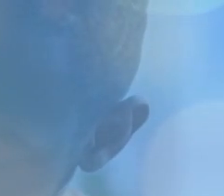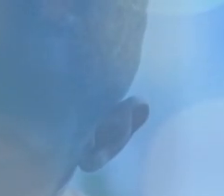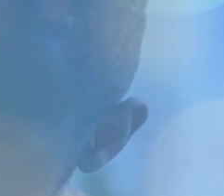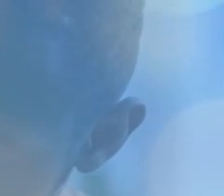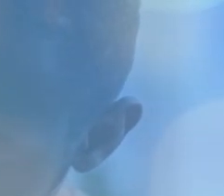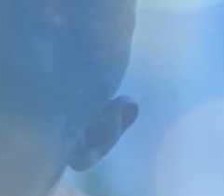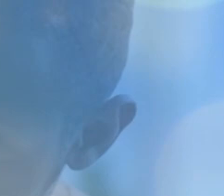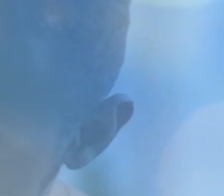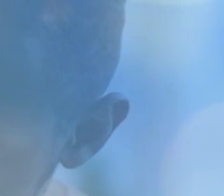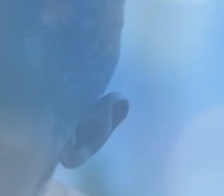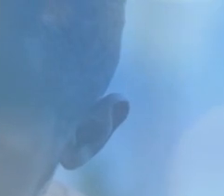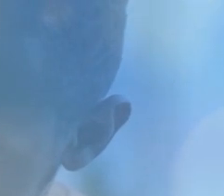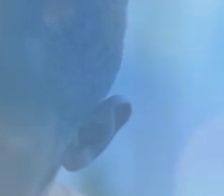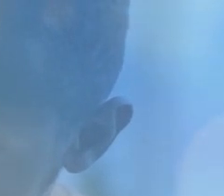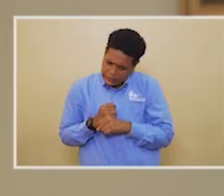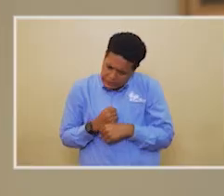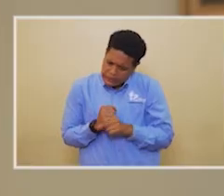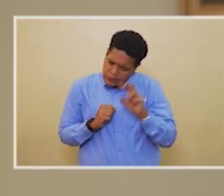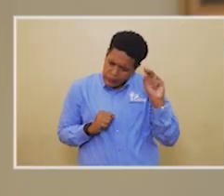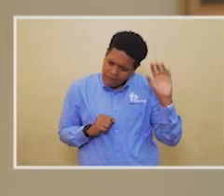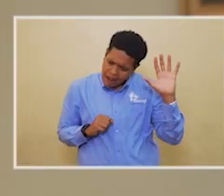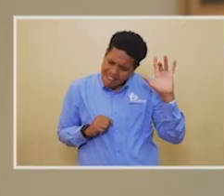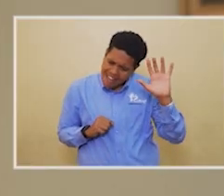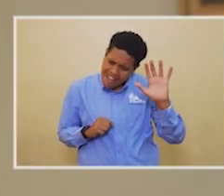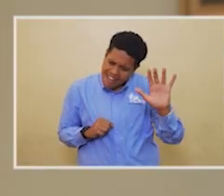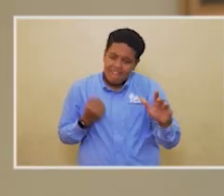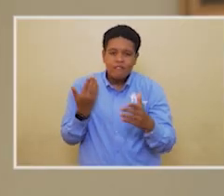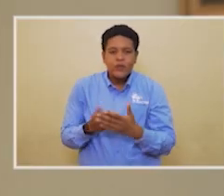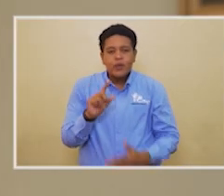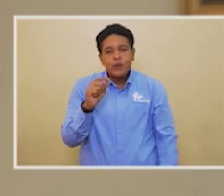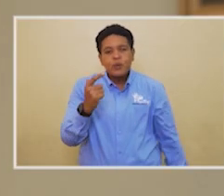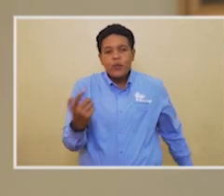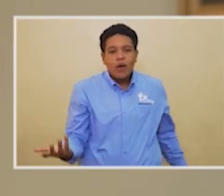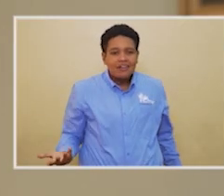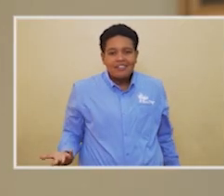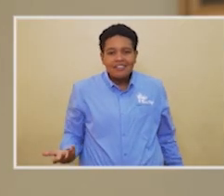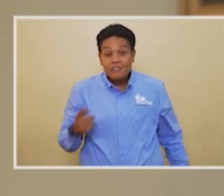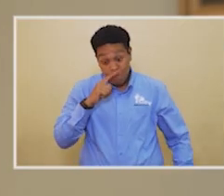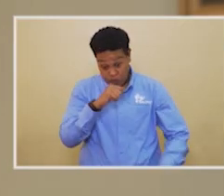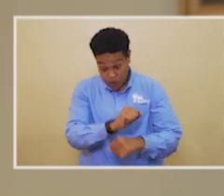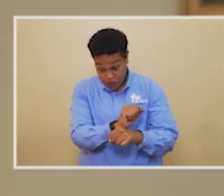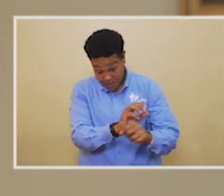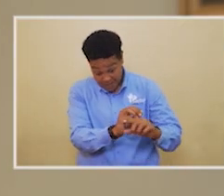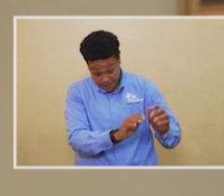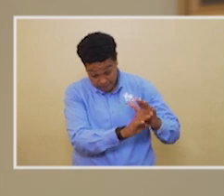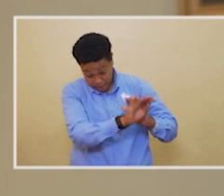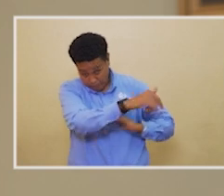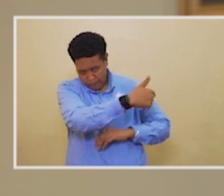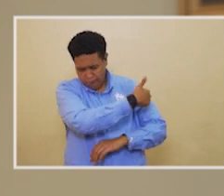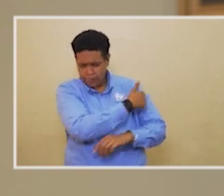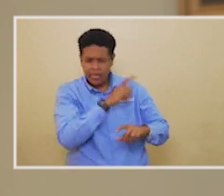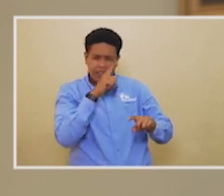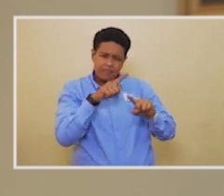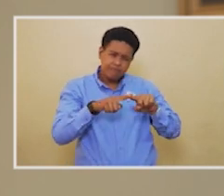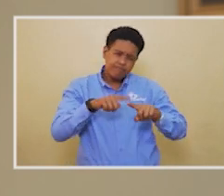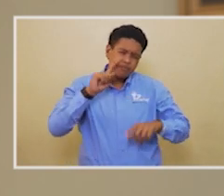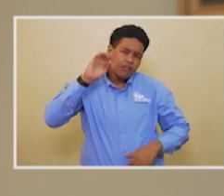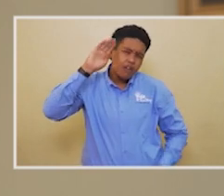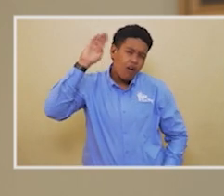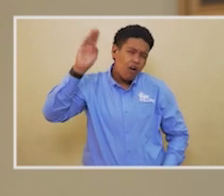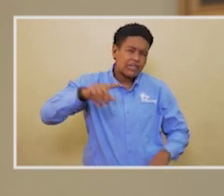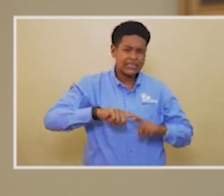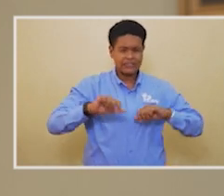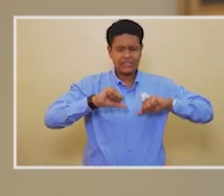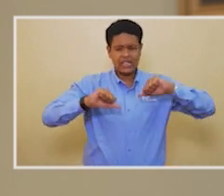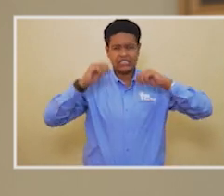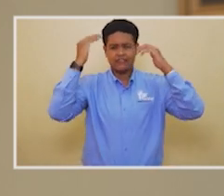this hurry-come-up medication? The work in the development of the vaccine depended on all the